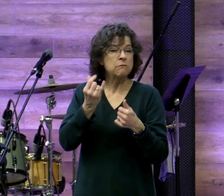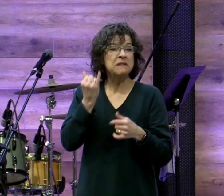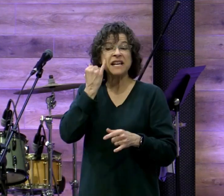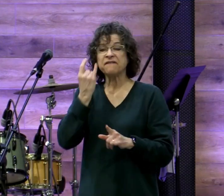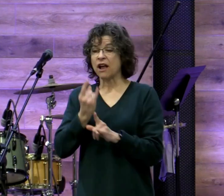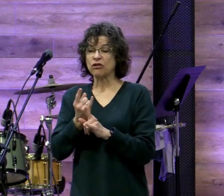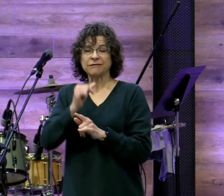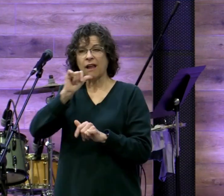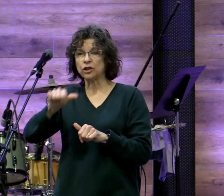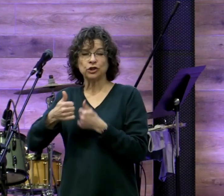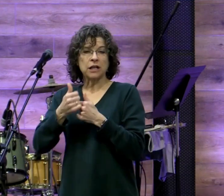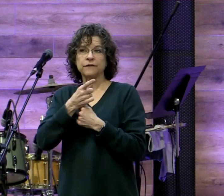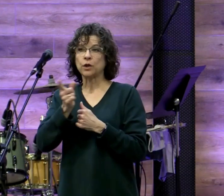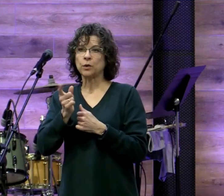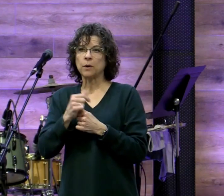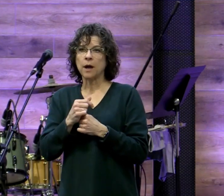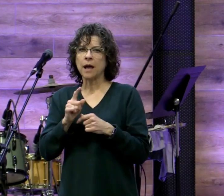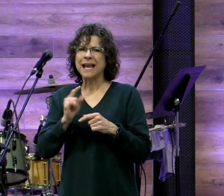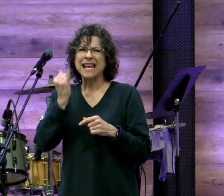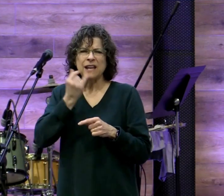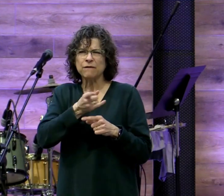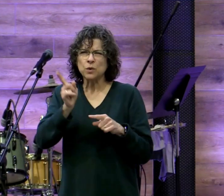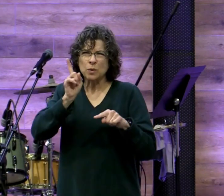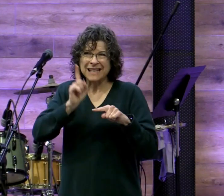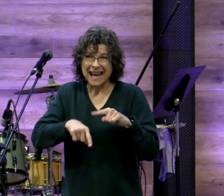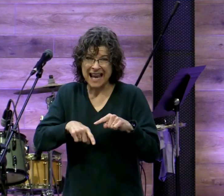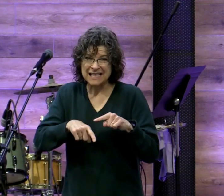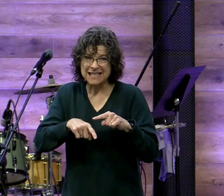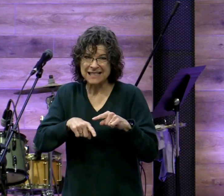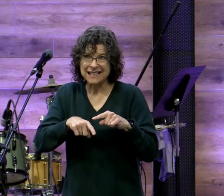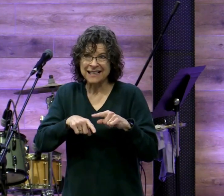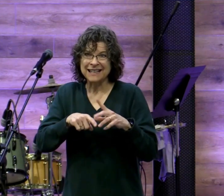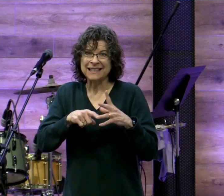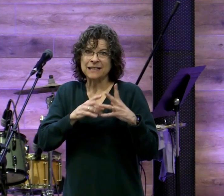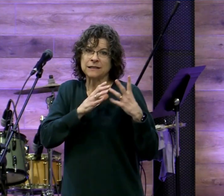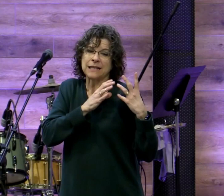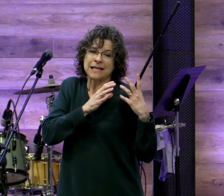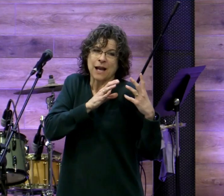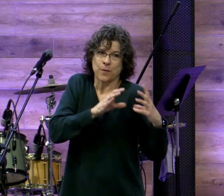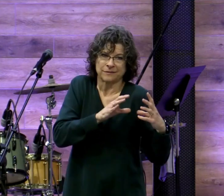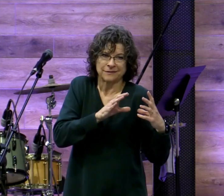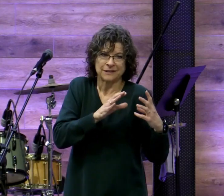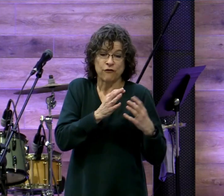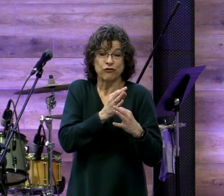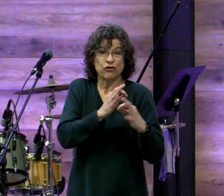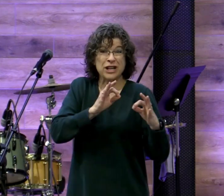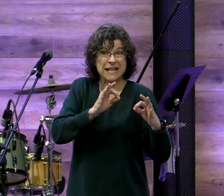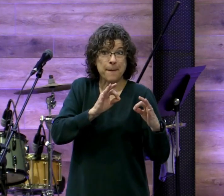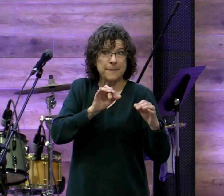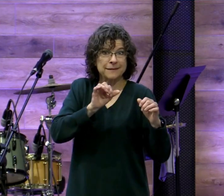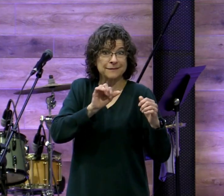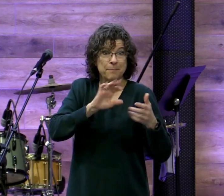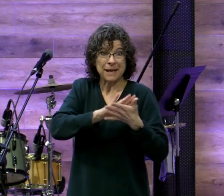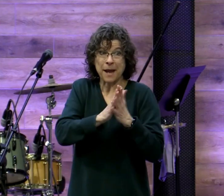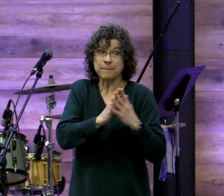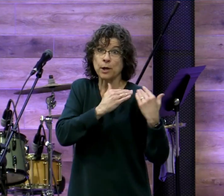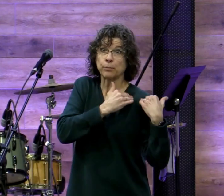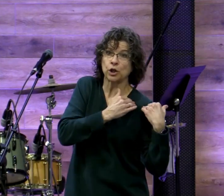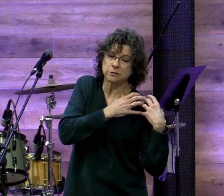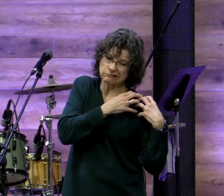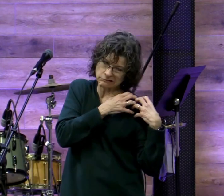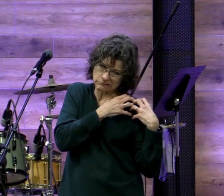down a freedom, are you really free? The answer is no. That freedom has you actually in